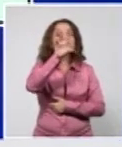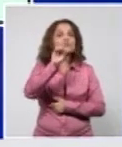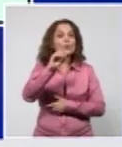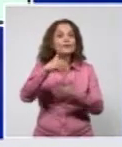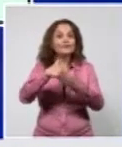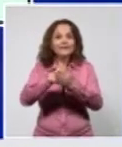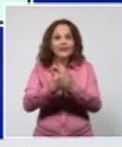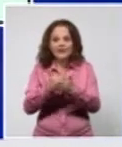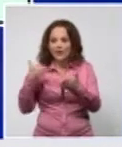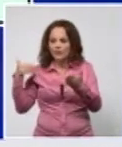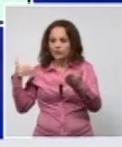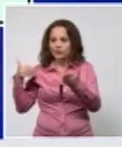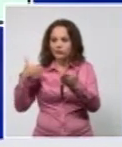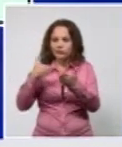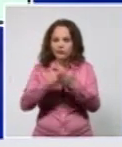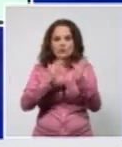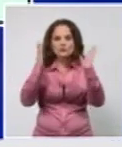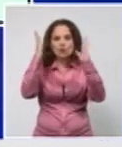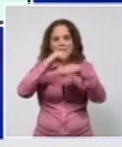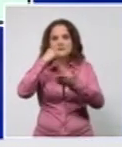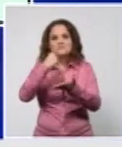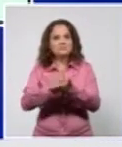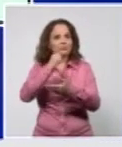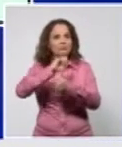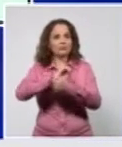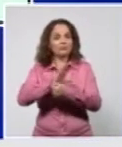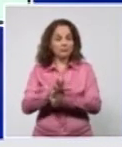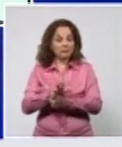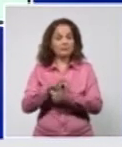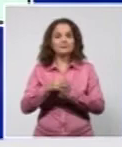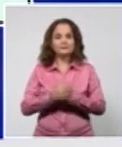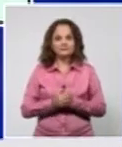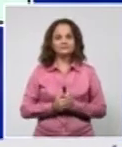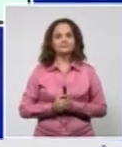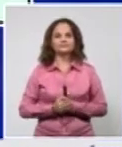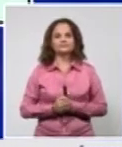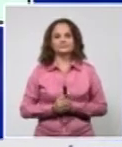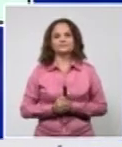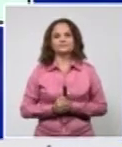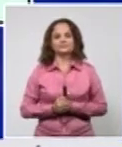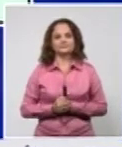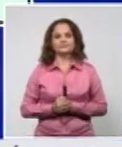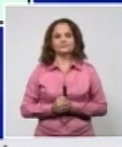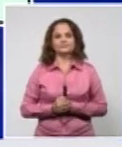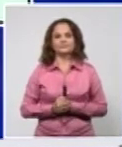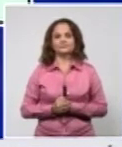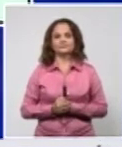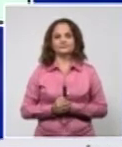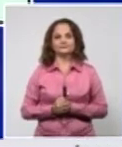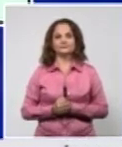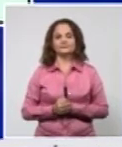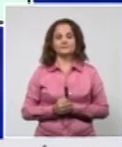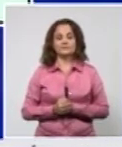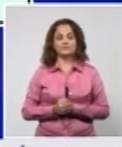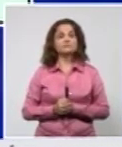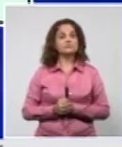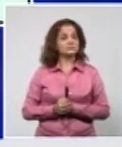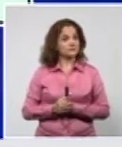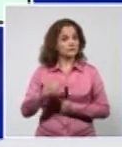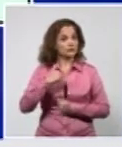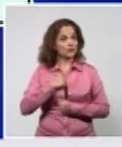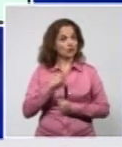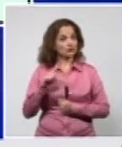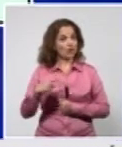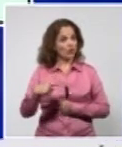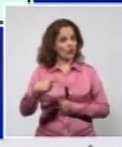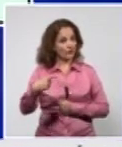stress that these are the actual results, considering that every province accumulates a significant amount of processed samples